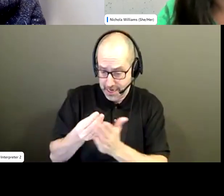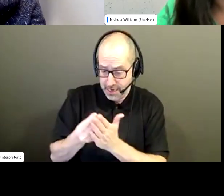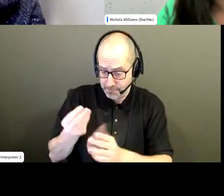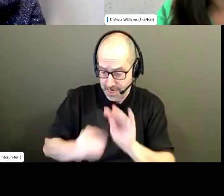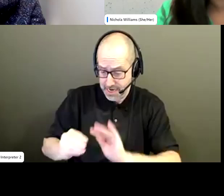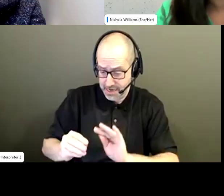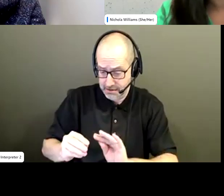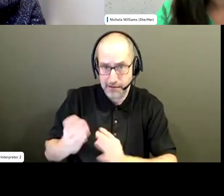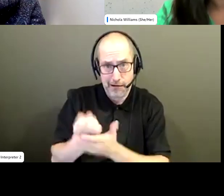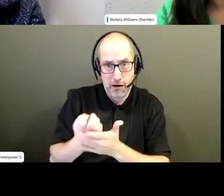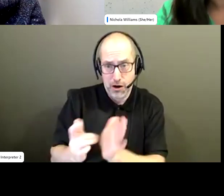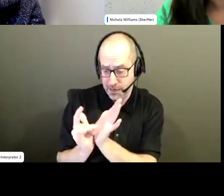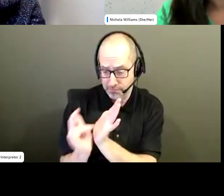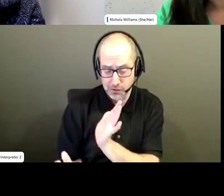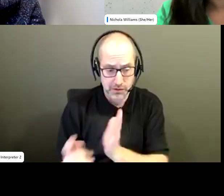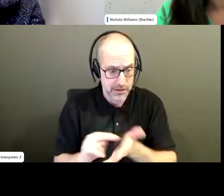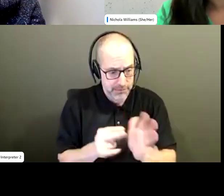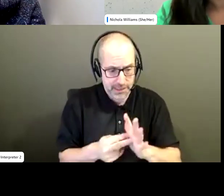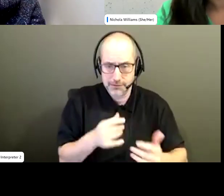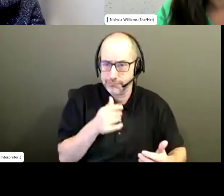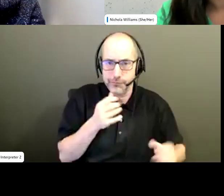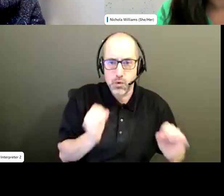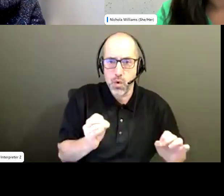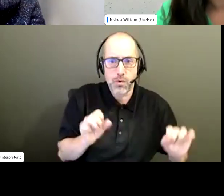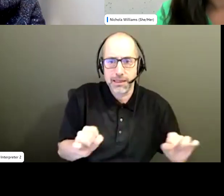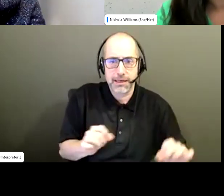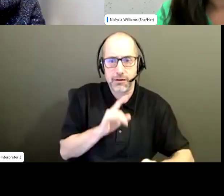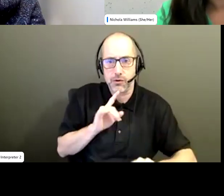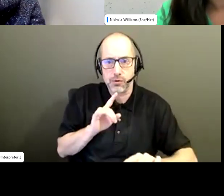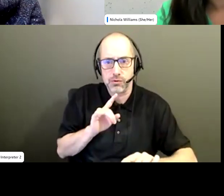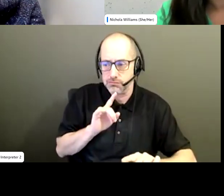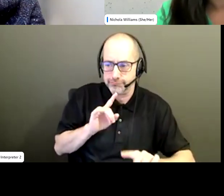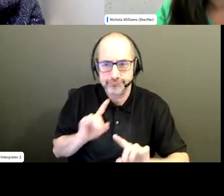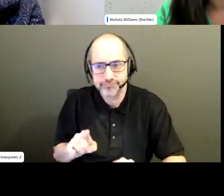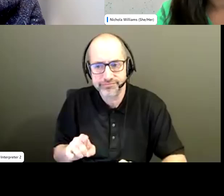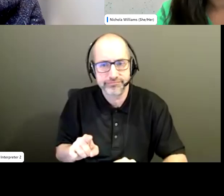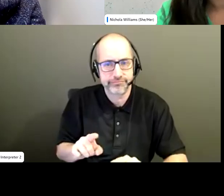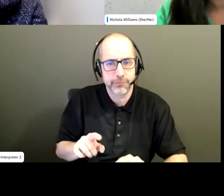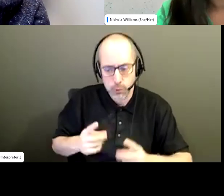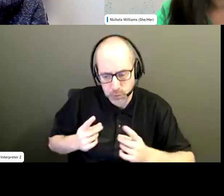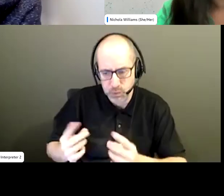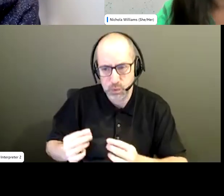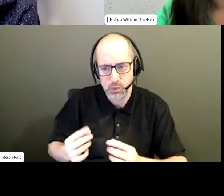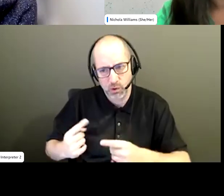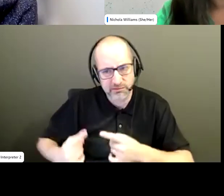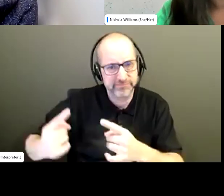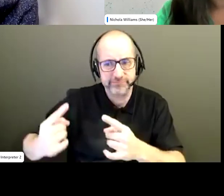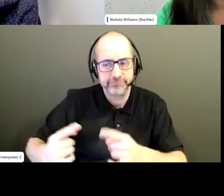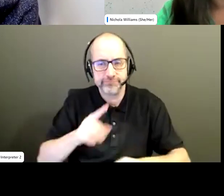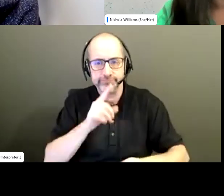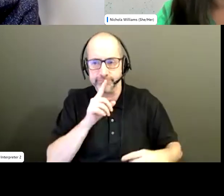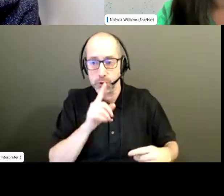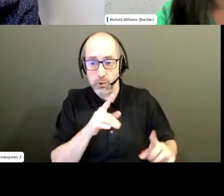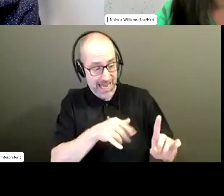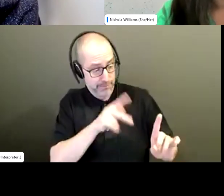capacity to react or do something about it. And the person, or actually several persons, asked, how does one take action in